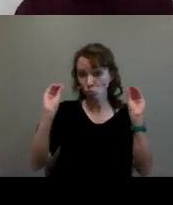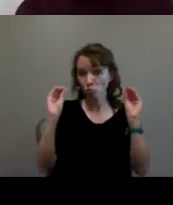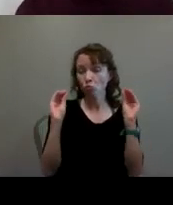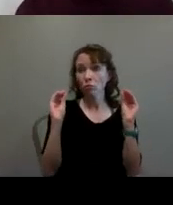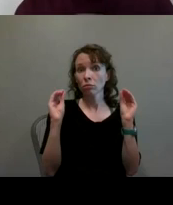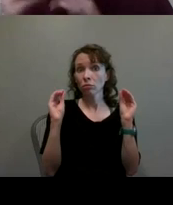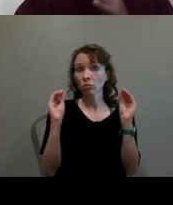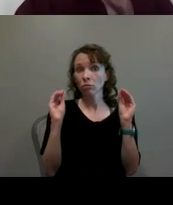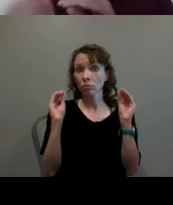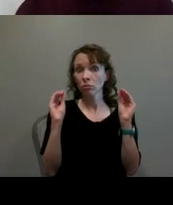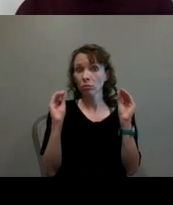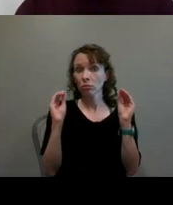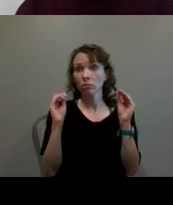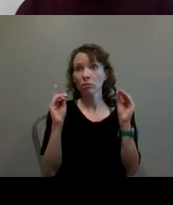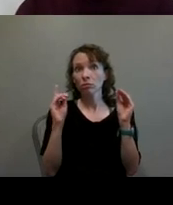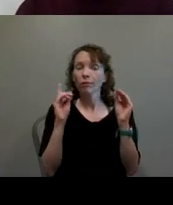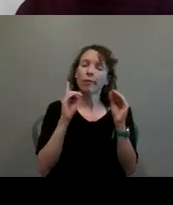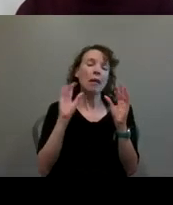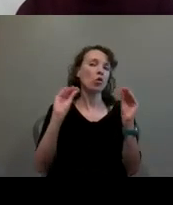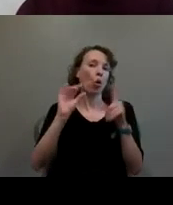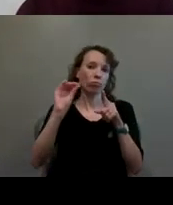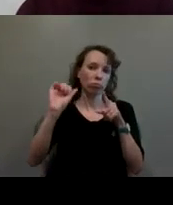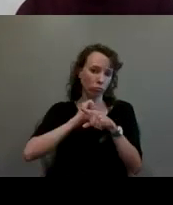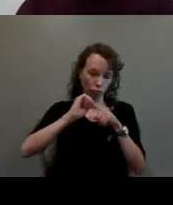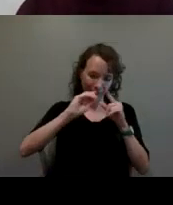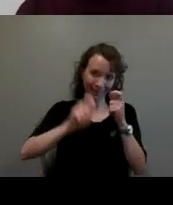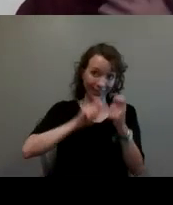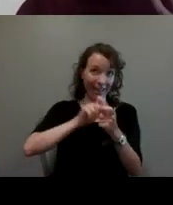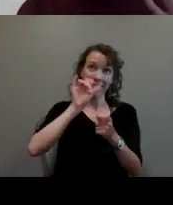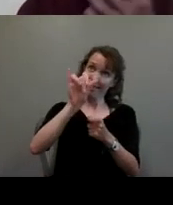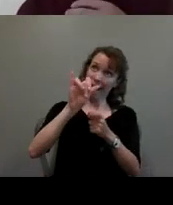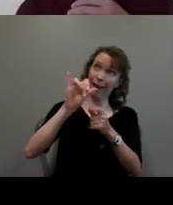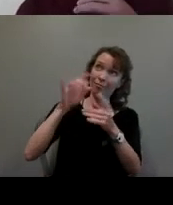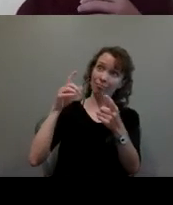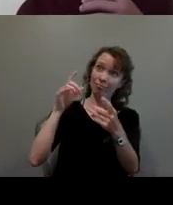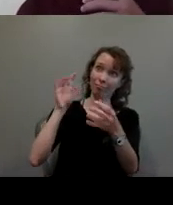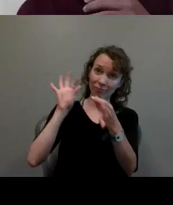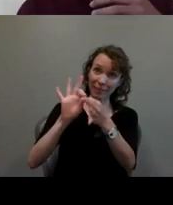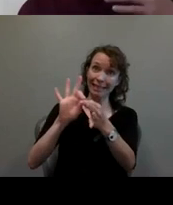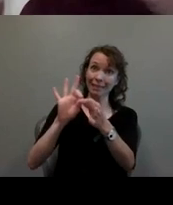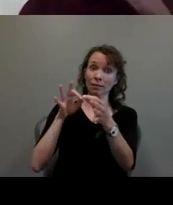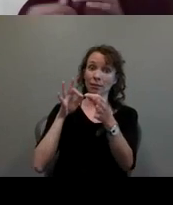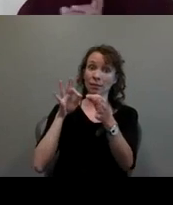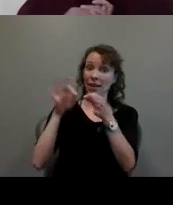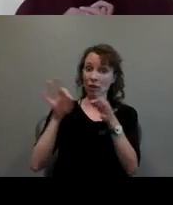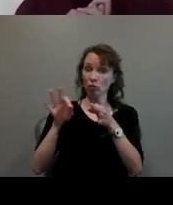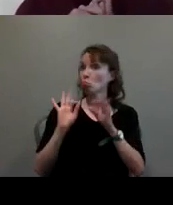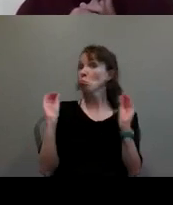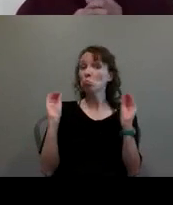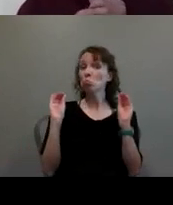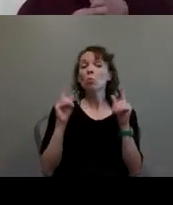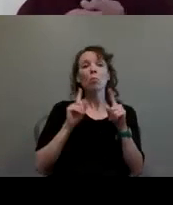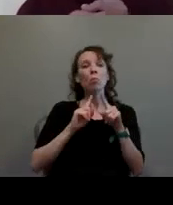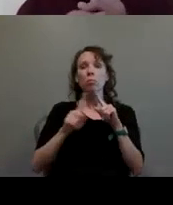specific fitness definition, will just have good correlation with those